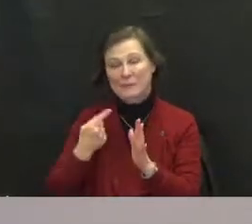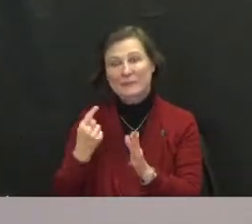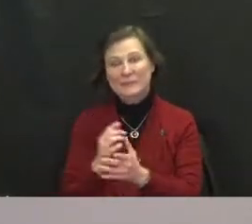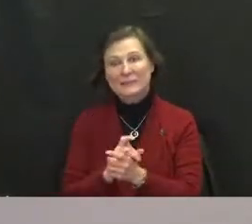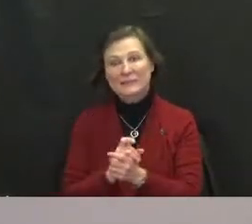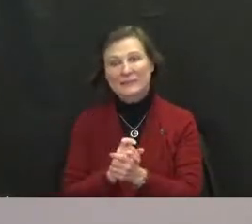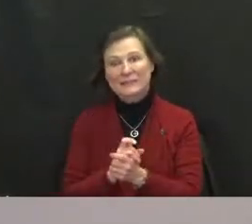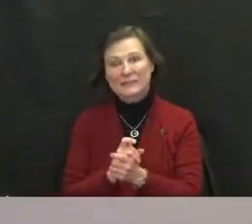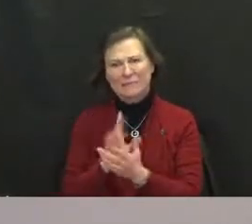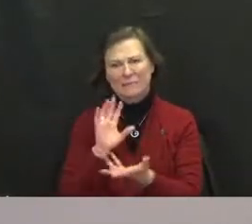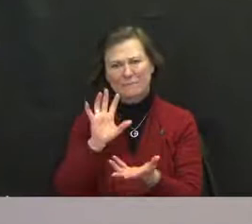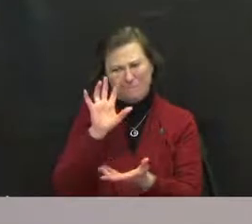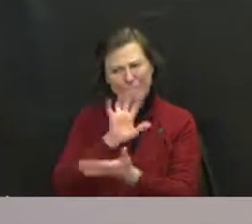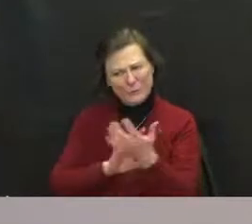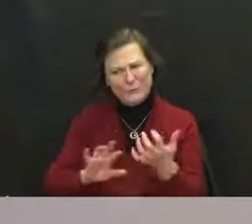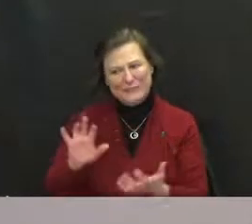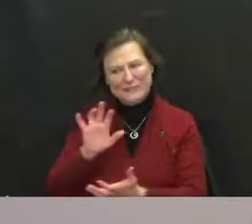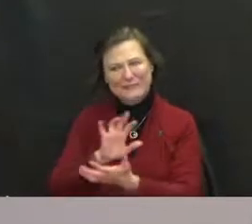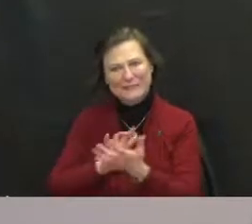It's confusing.